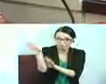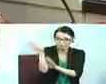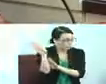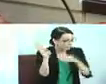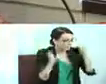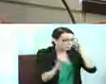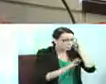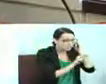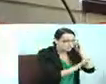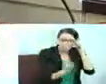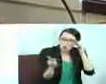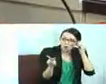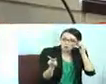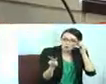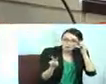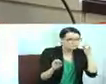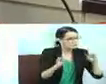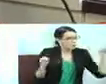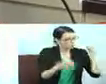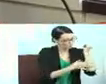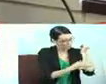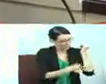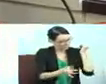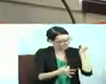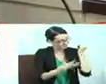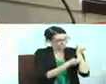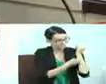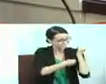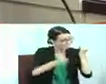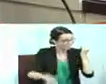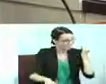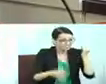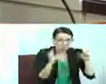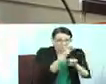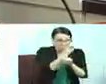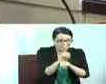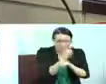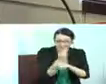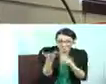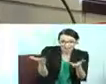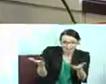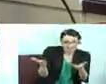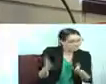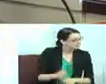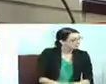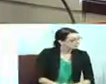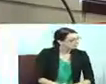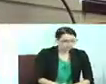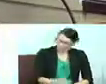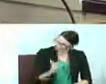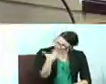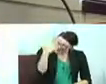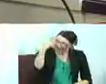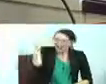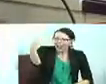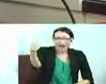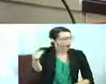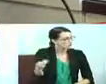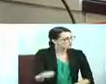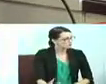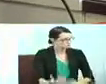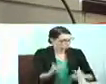"Look, there are no chains. There are no locks. You can get up